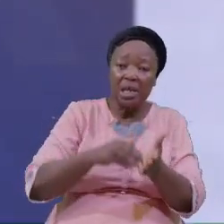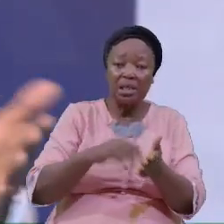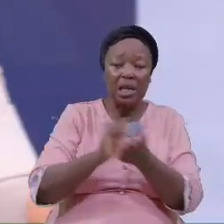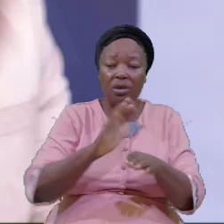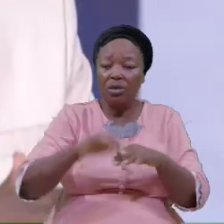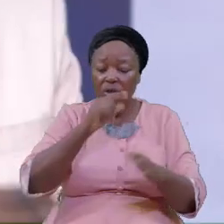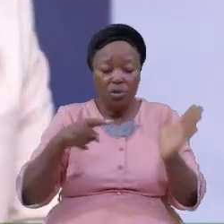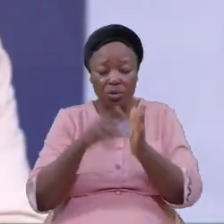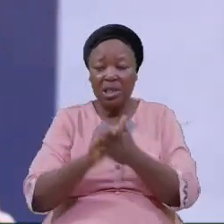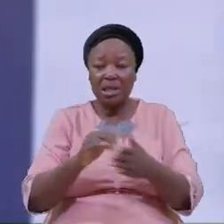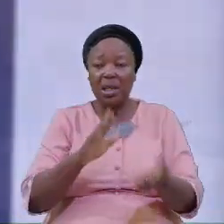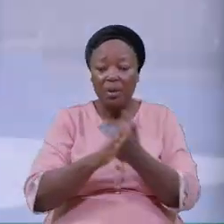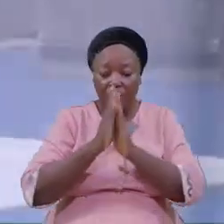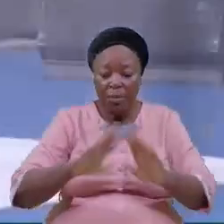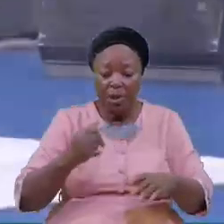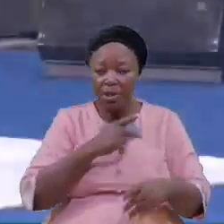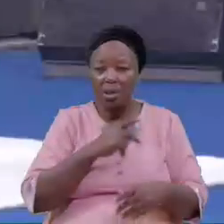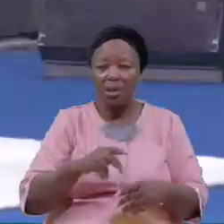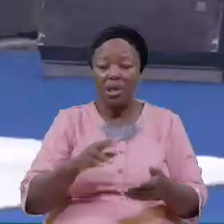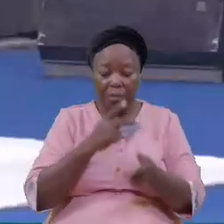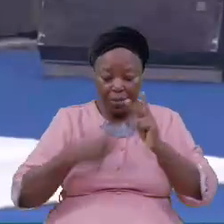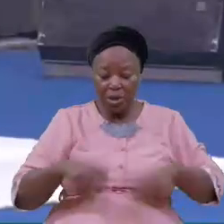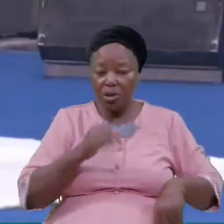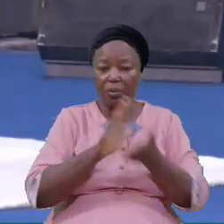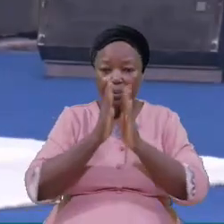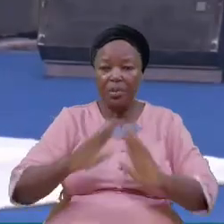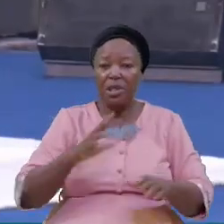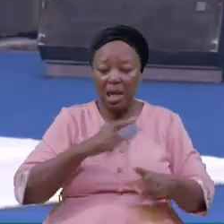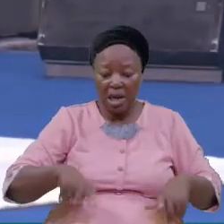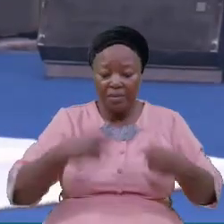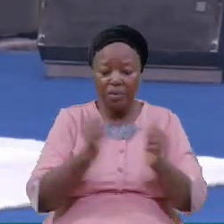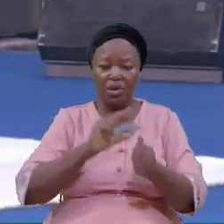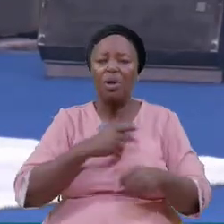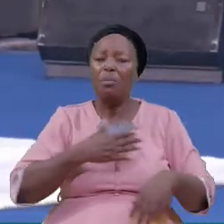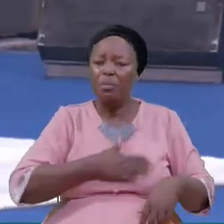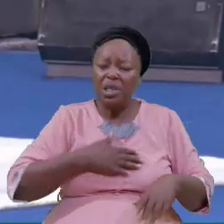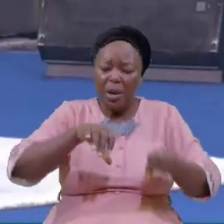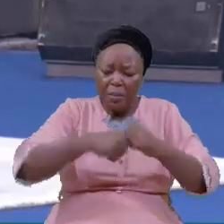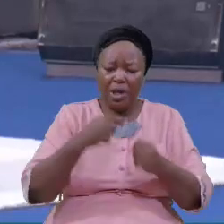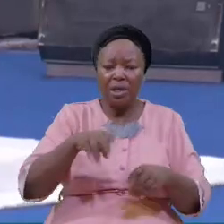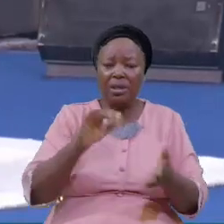in us. Break down that wall that Christ has broken down.